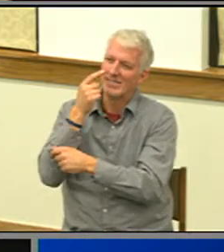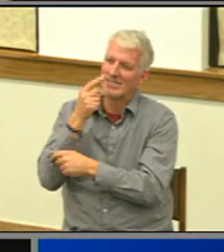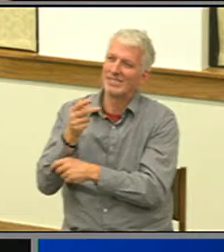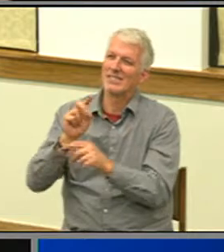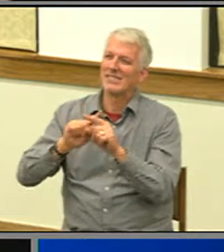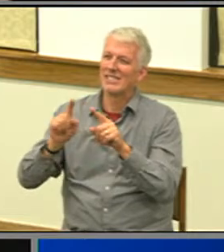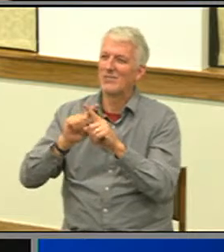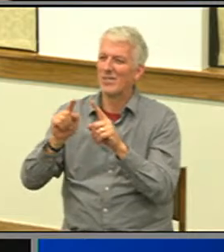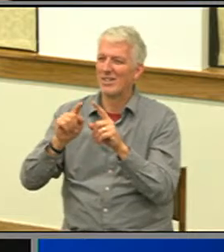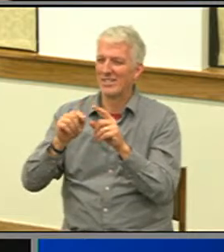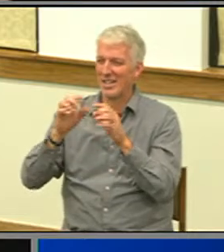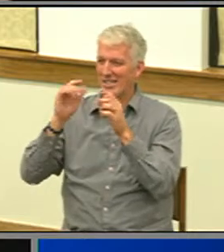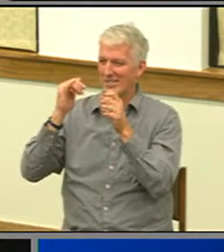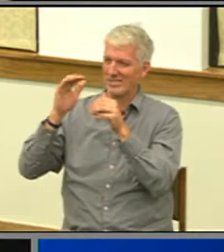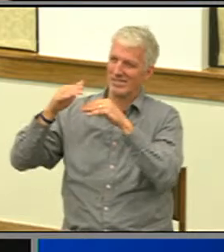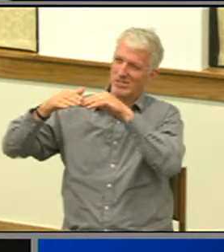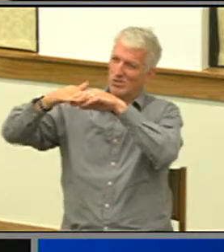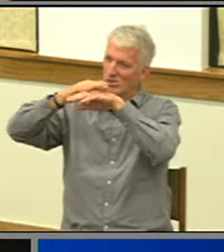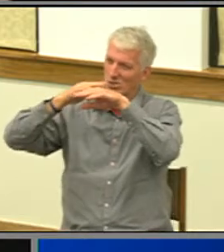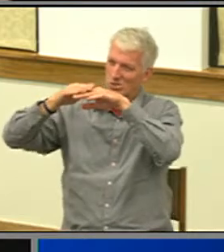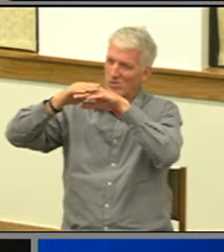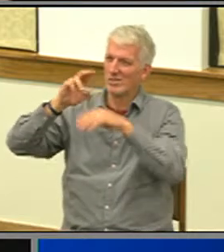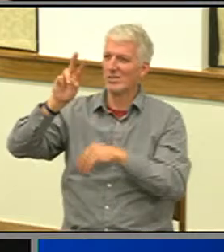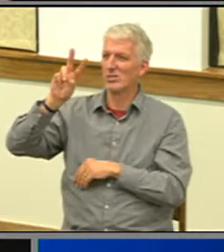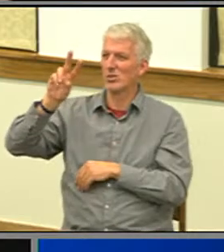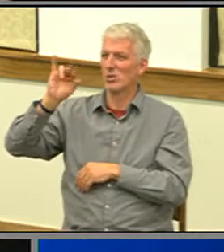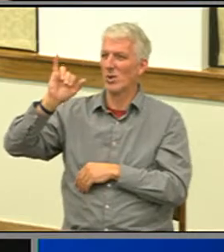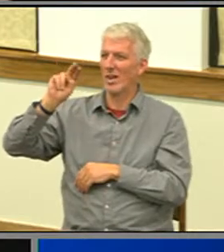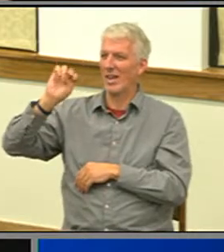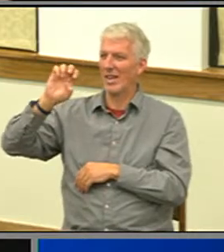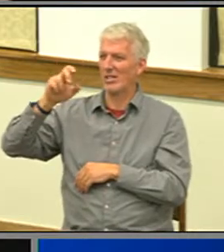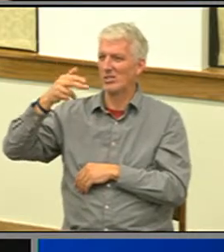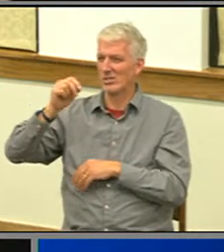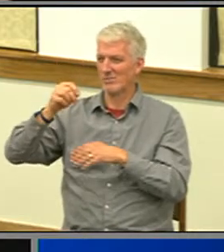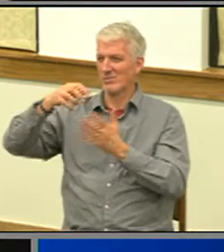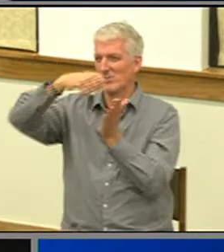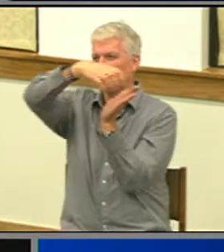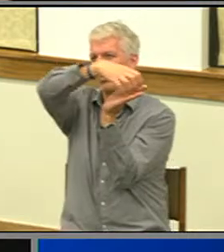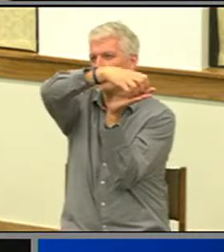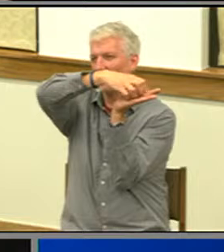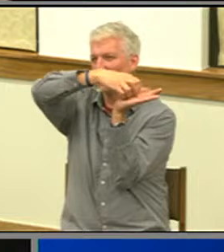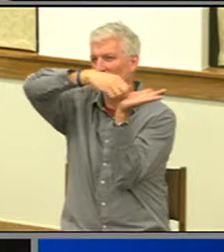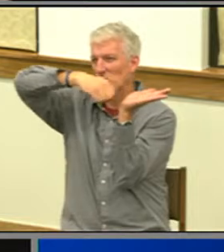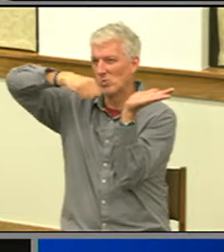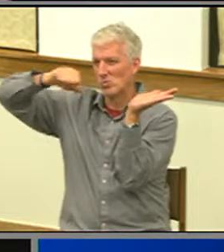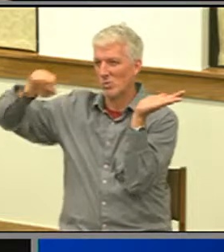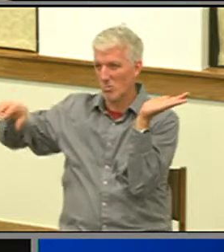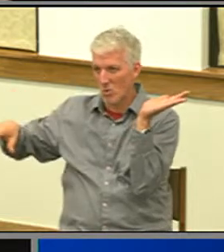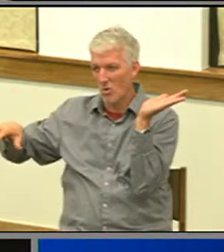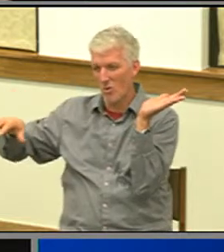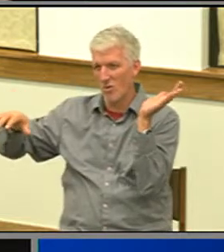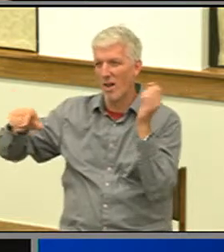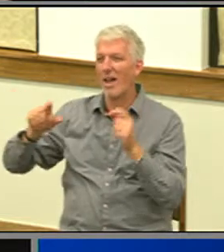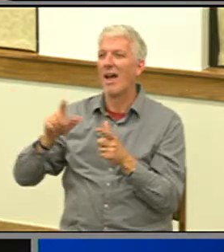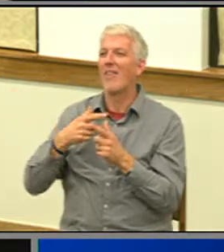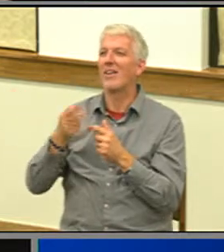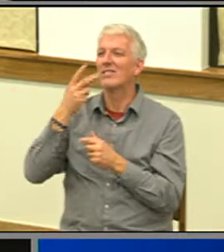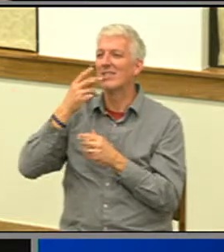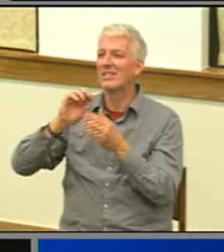grinding of the top 2 inches of the asphalt. The second picture shows the application of the